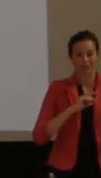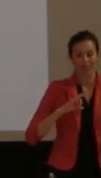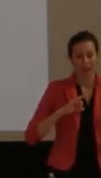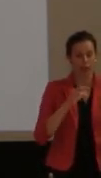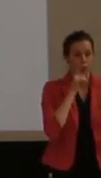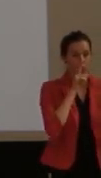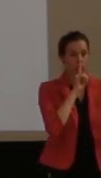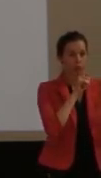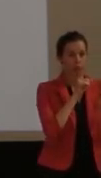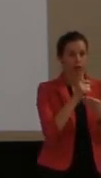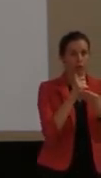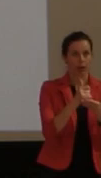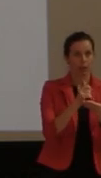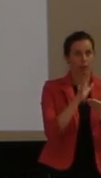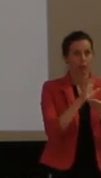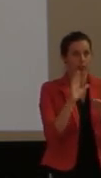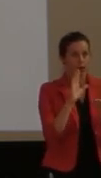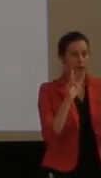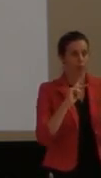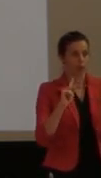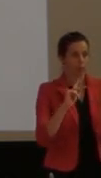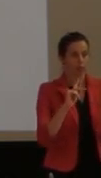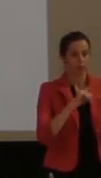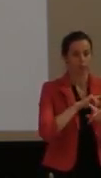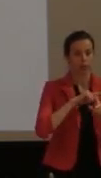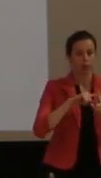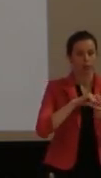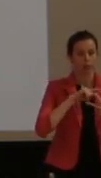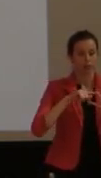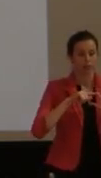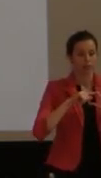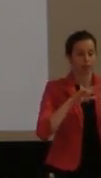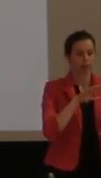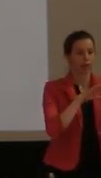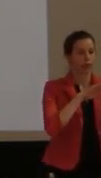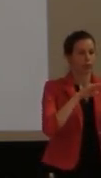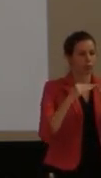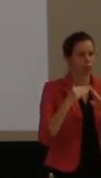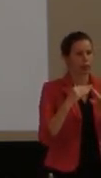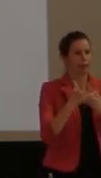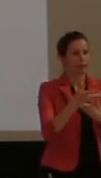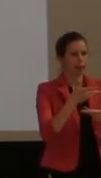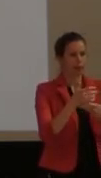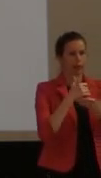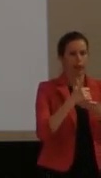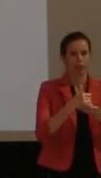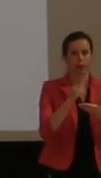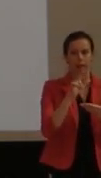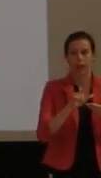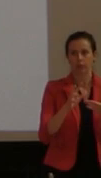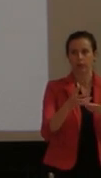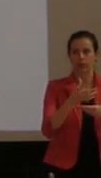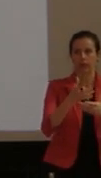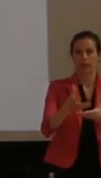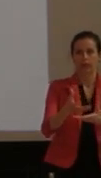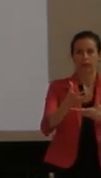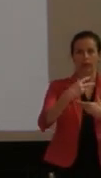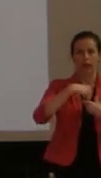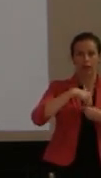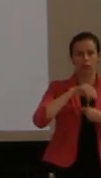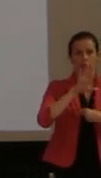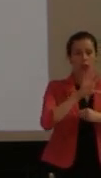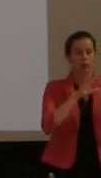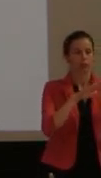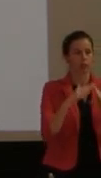are helping their patrons, as well as community engagement, so helping libraries to engage their communities. And then finally,